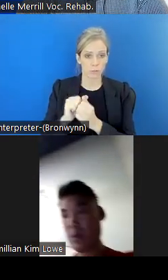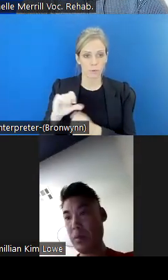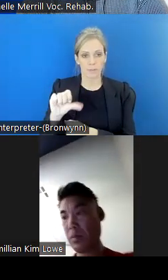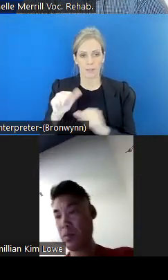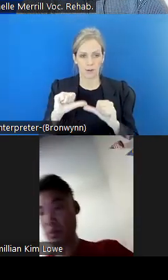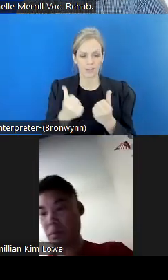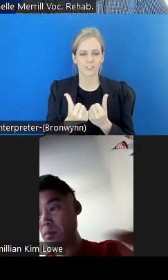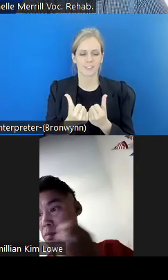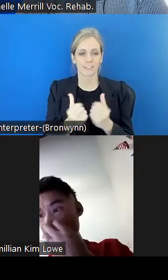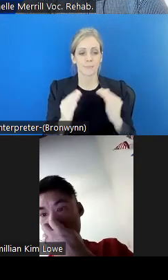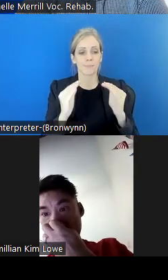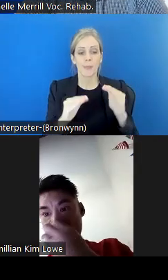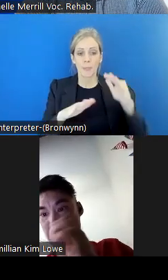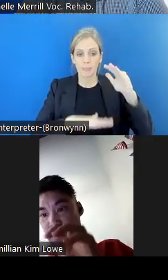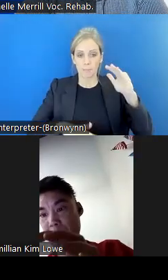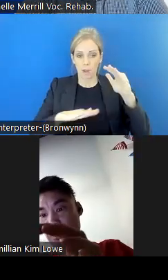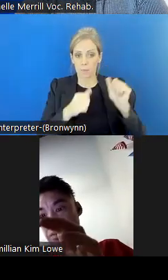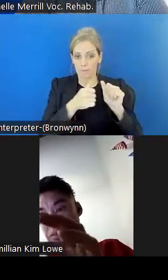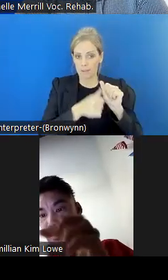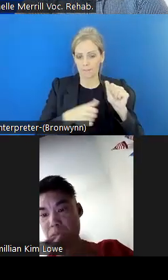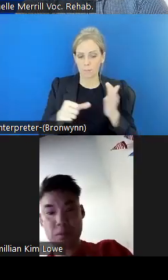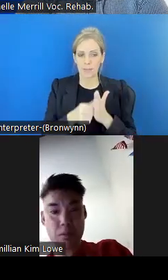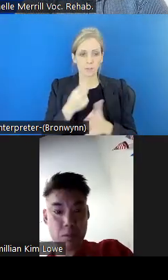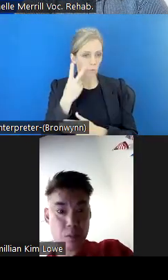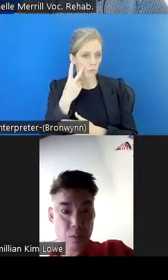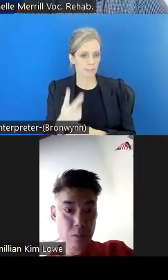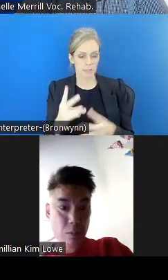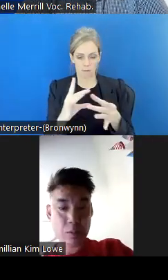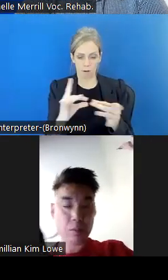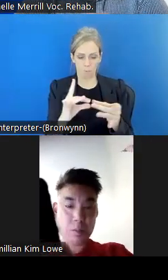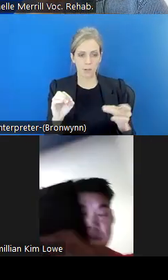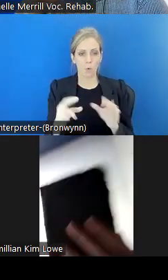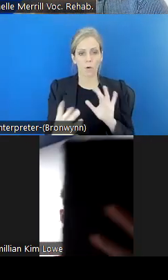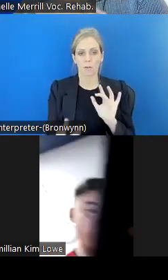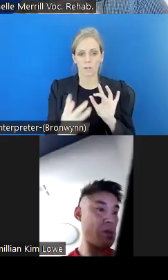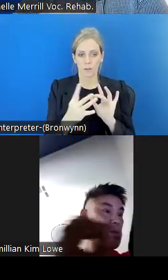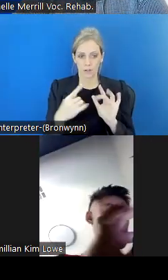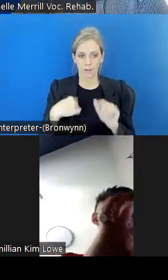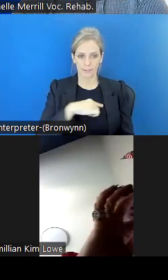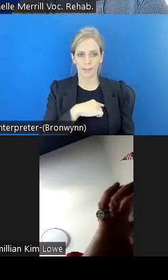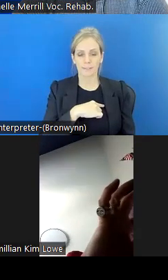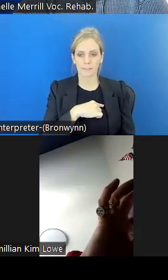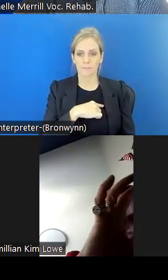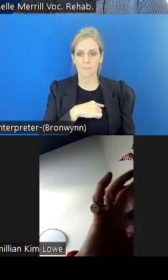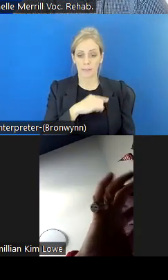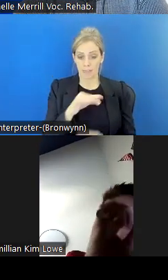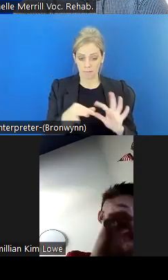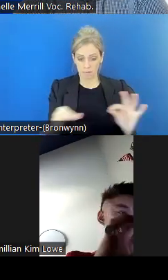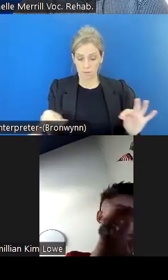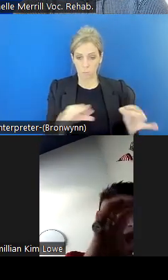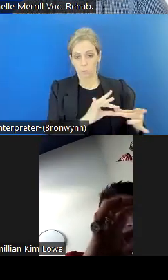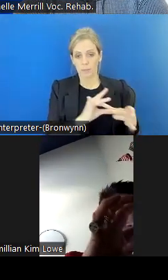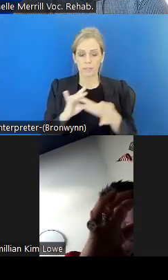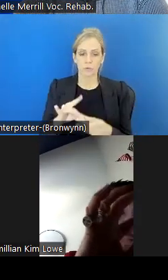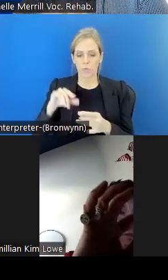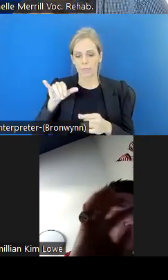then at the bottom of every page, you're going to find a comment or a contact us. It'll be relevant to the contact or content on